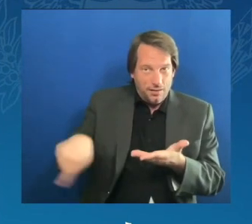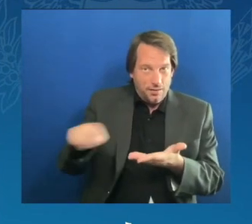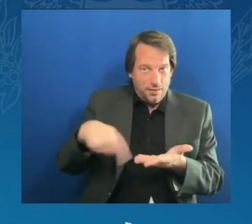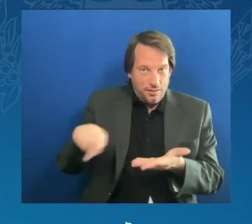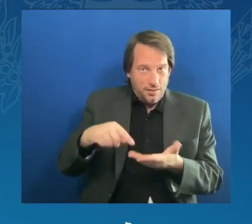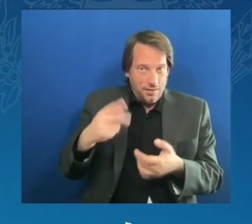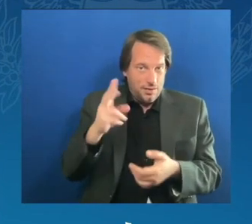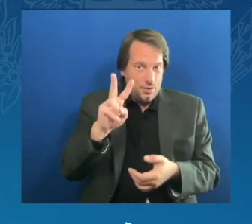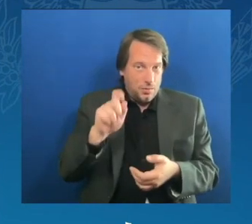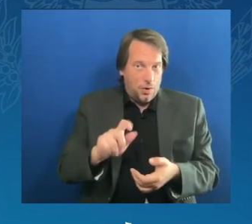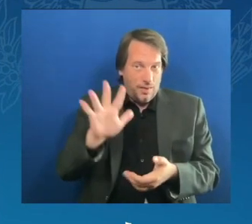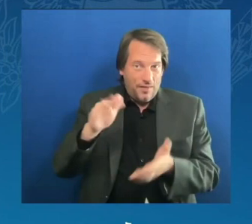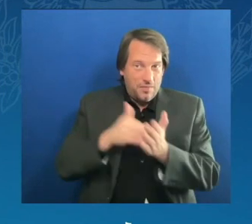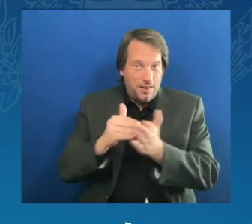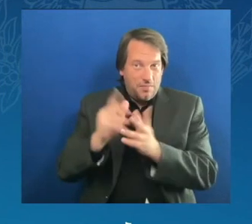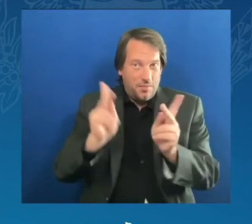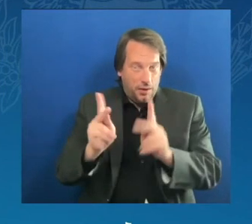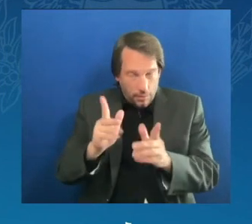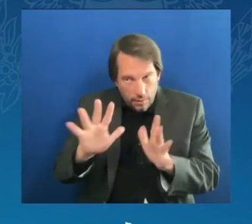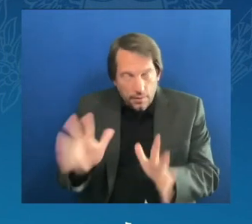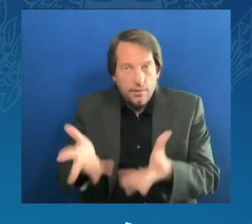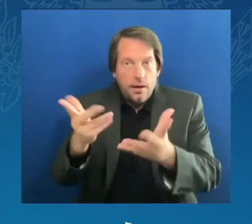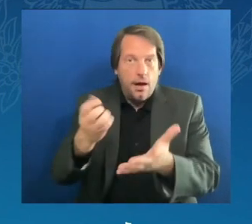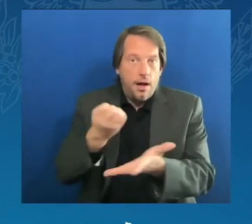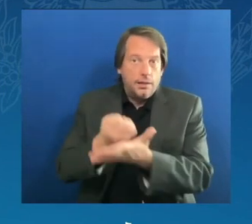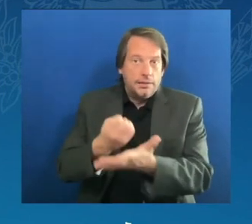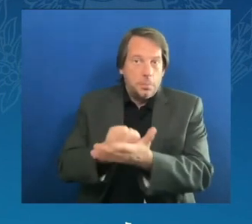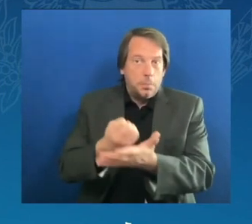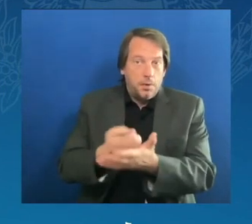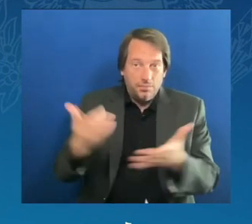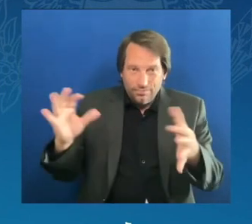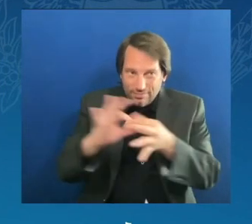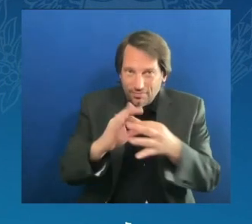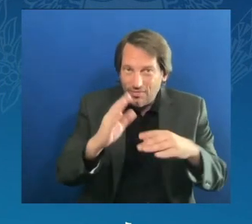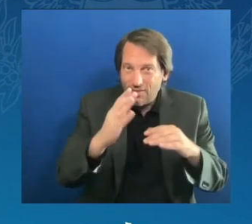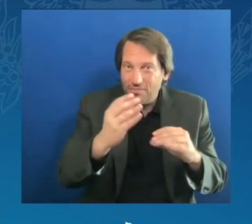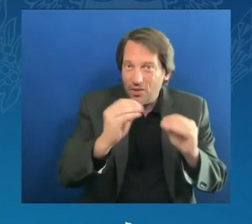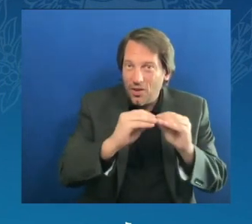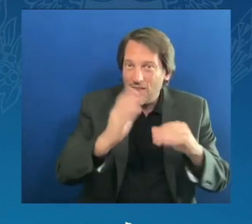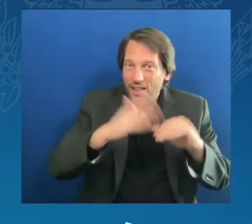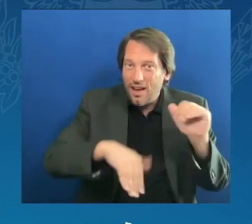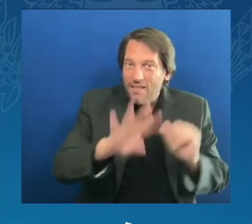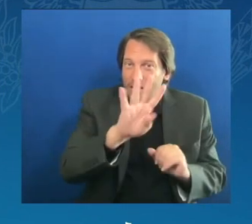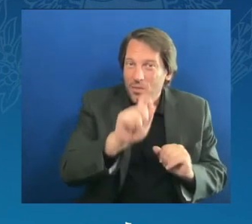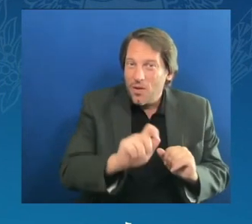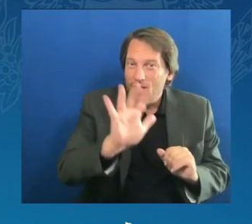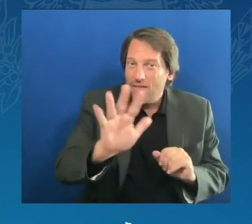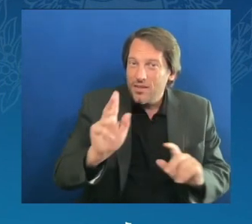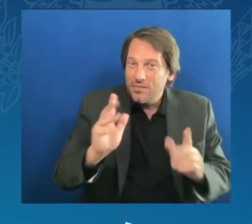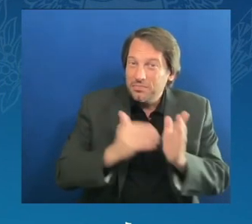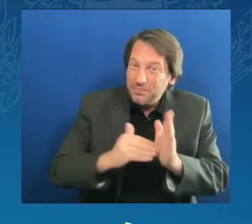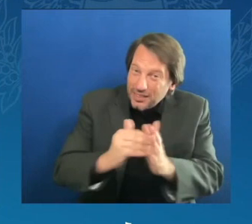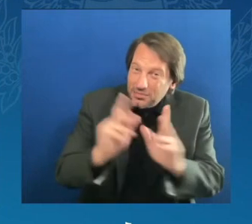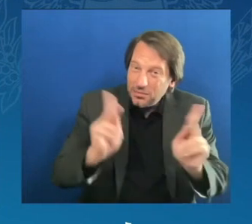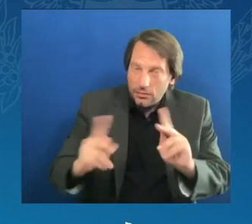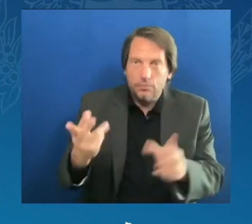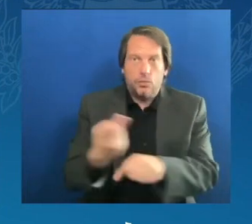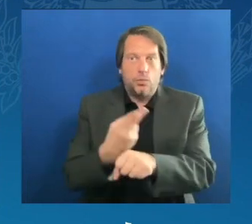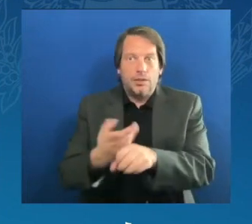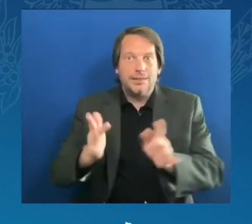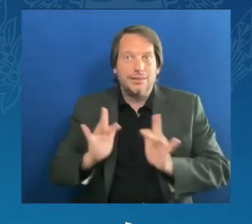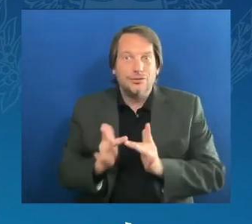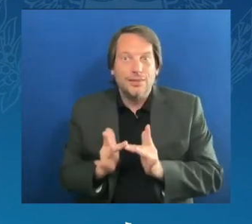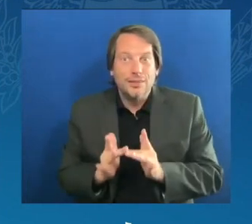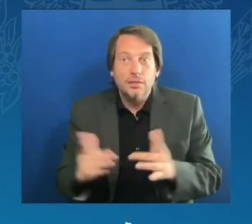million people to the Internet. Today's announcement of more than $1 billion in new investments includes